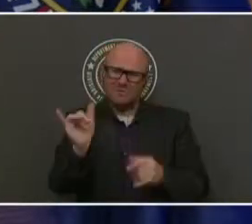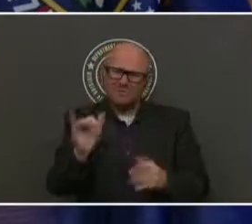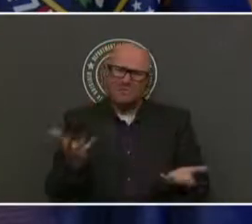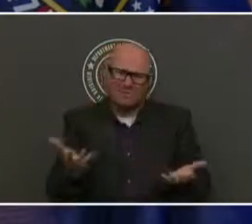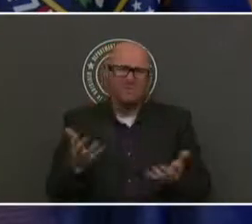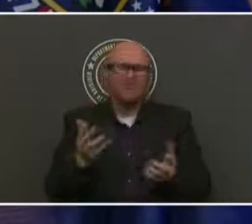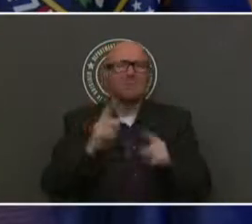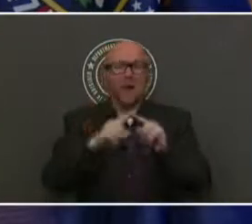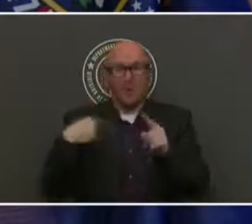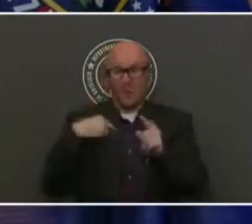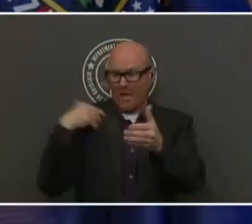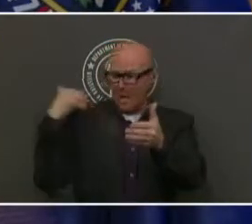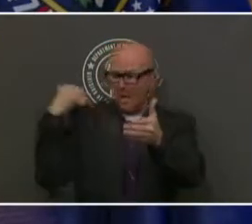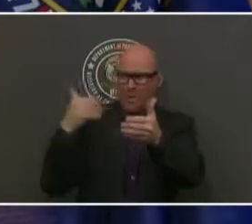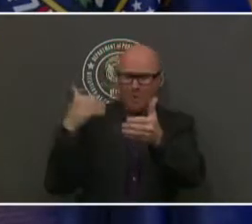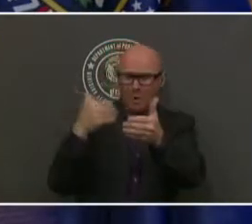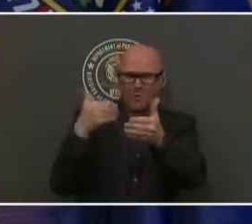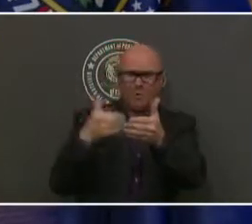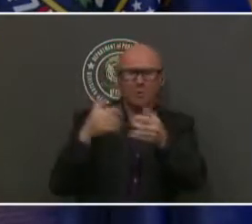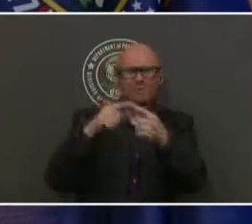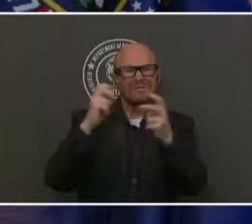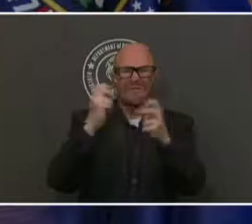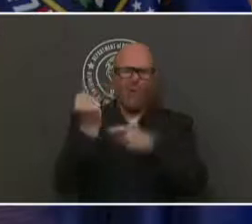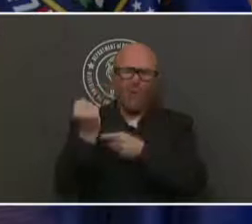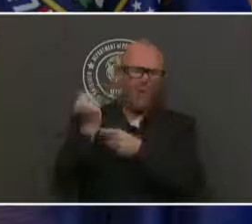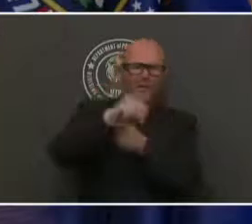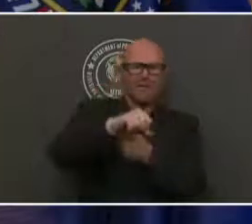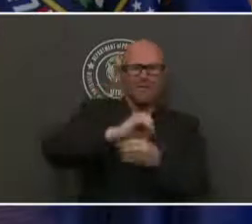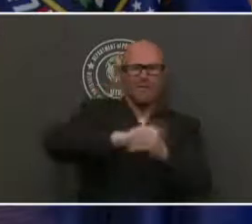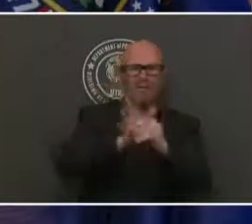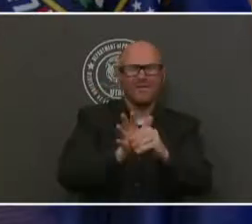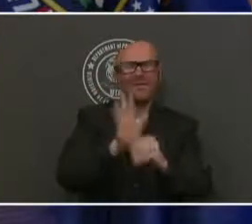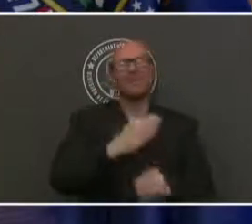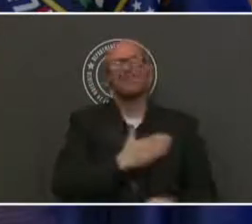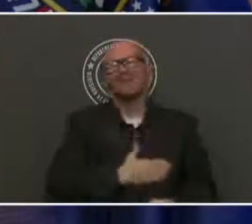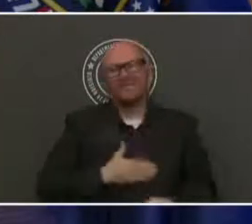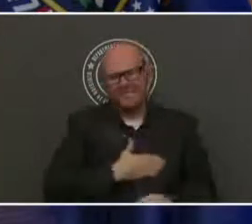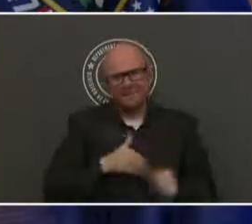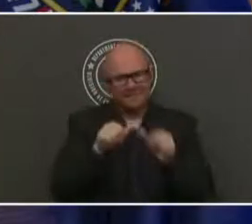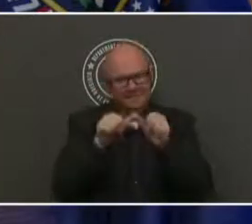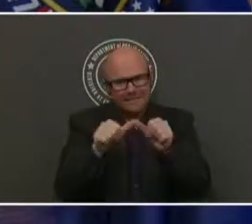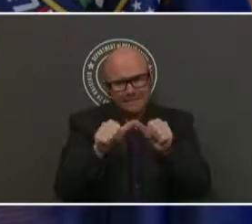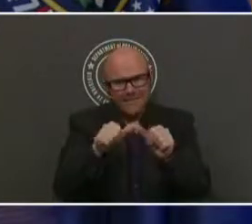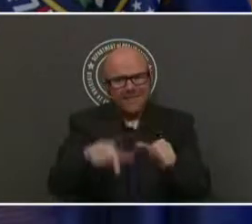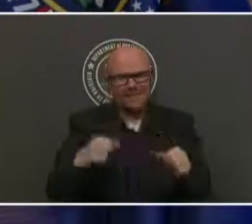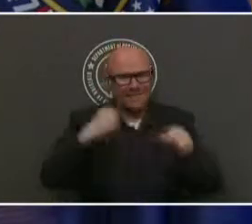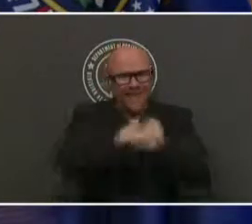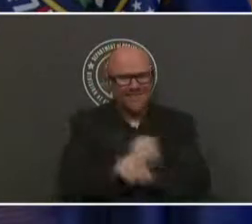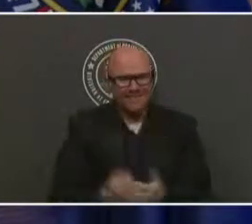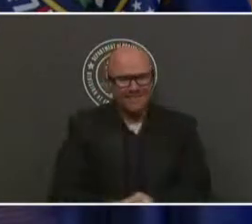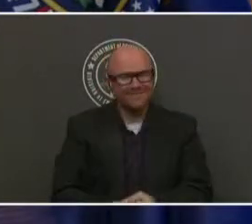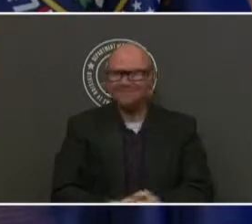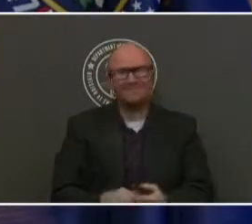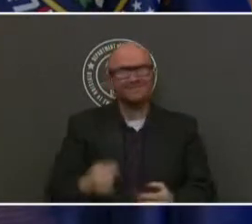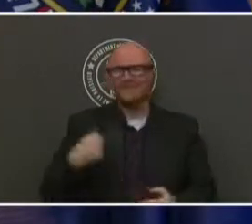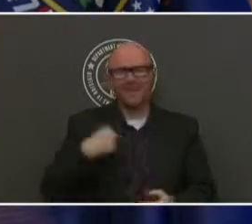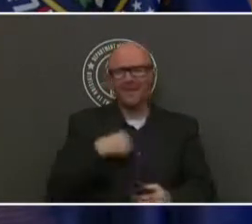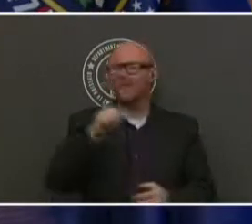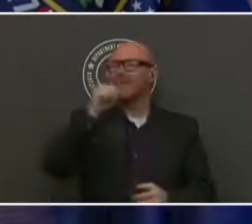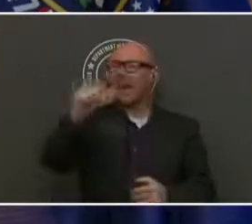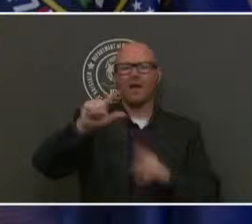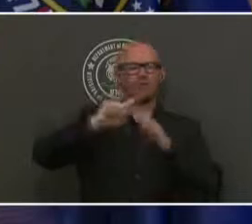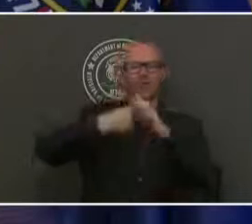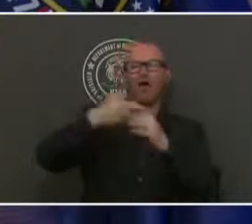close right now, though, and so my encouragement would be to stick with us. Let's finish this out. We're not going to come back with masks in the